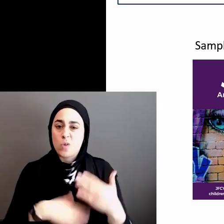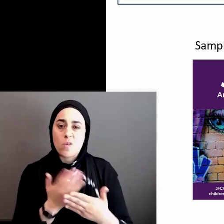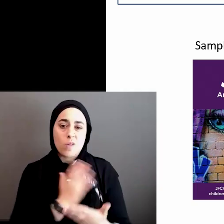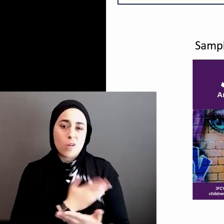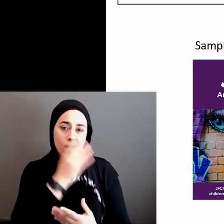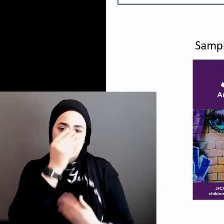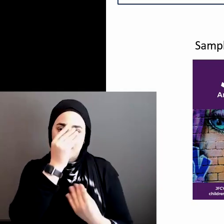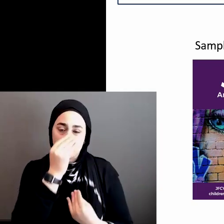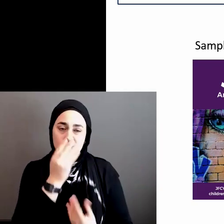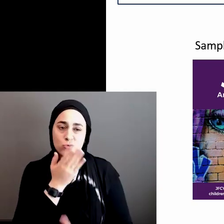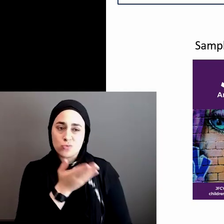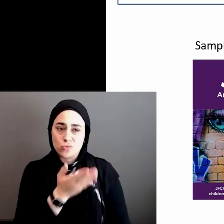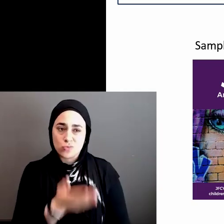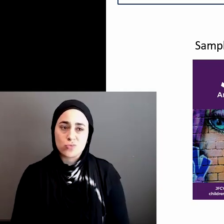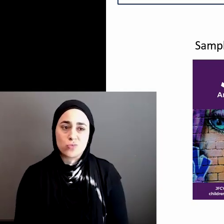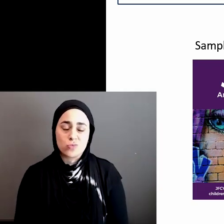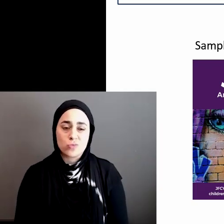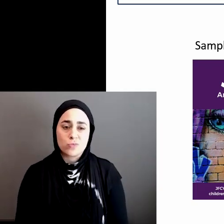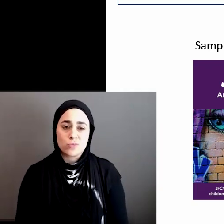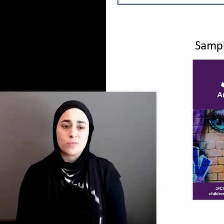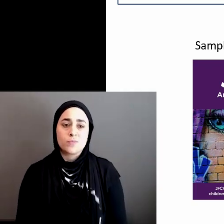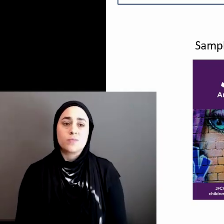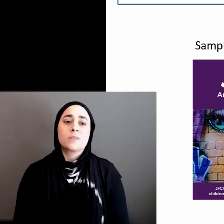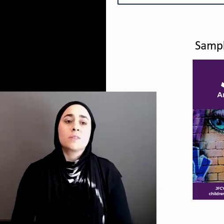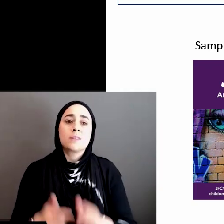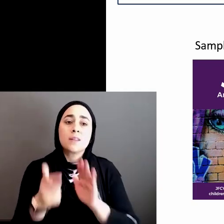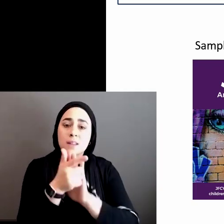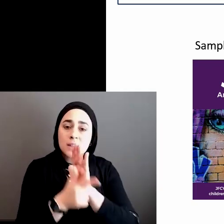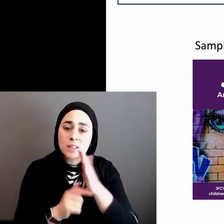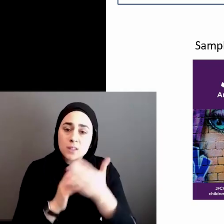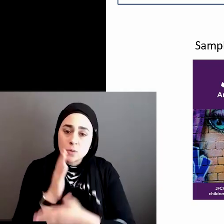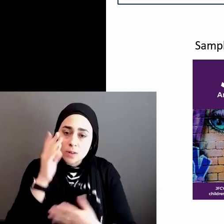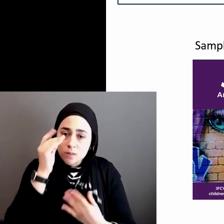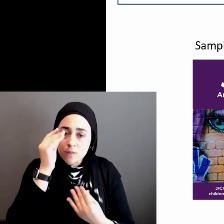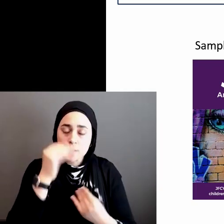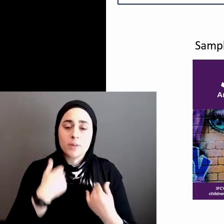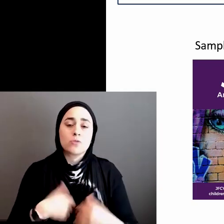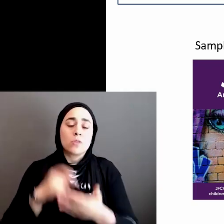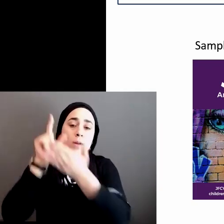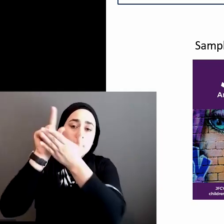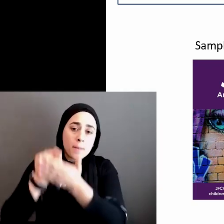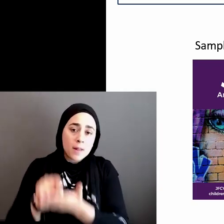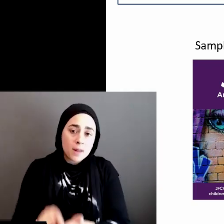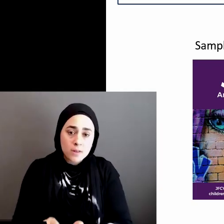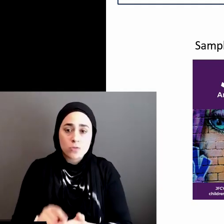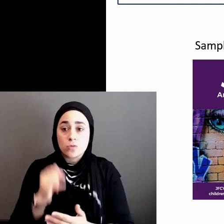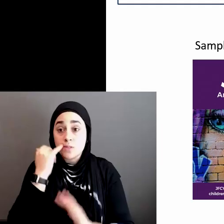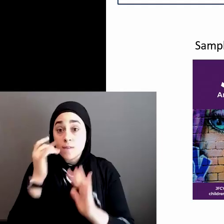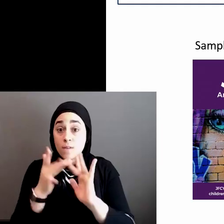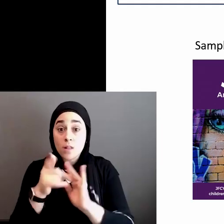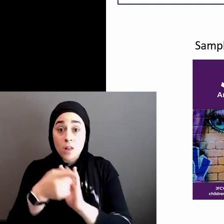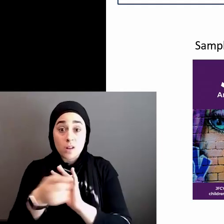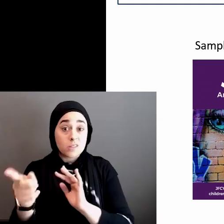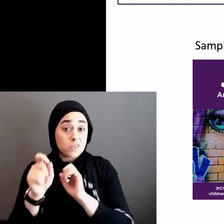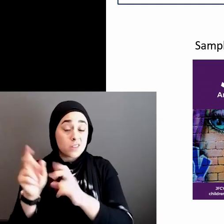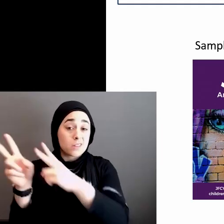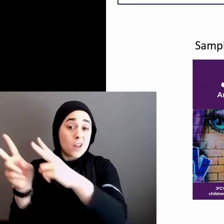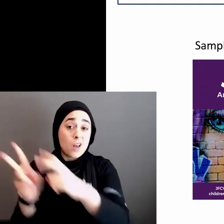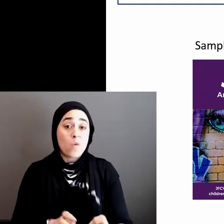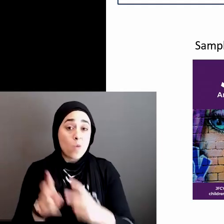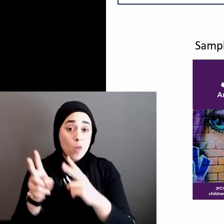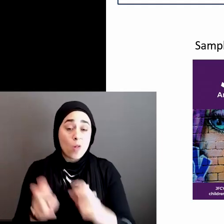content. There's legal rights information, publications for those of you online. You can download